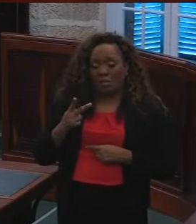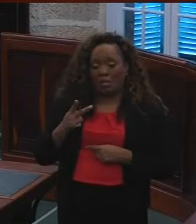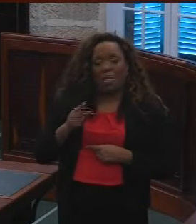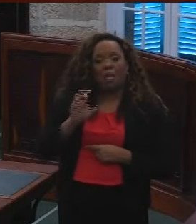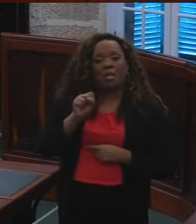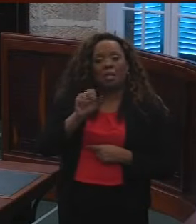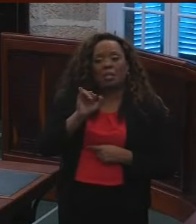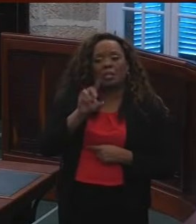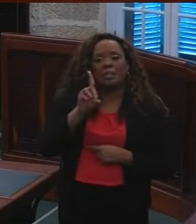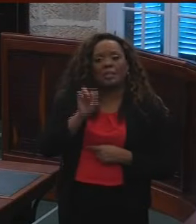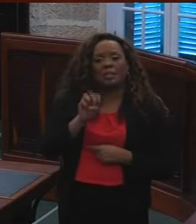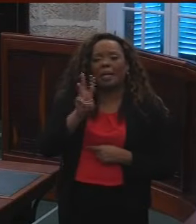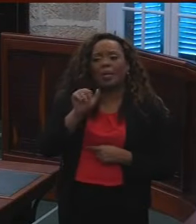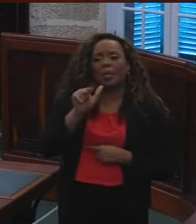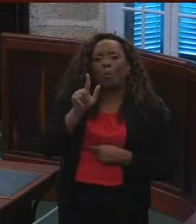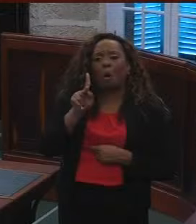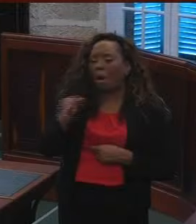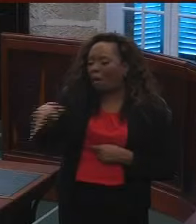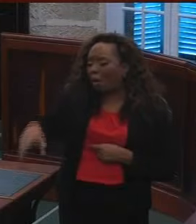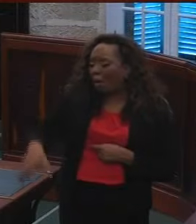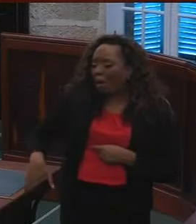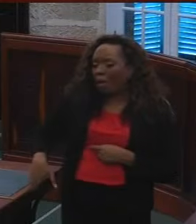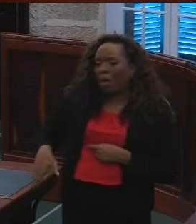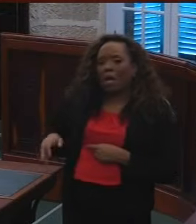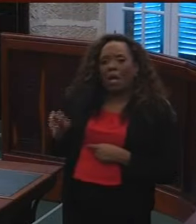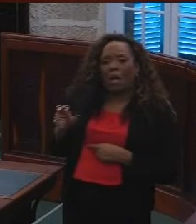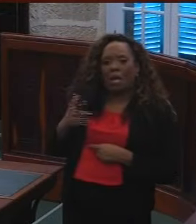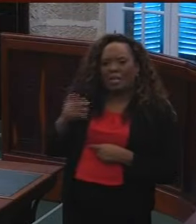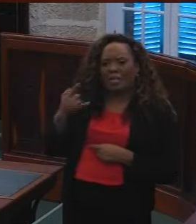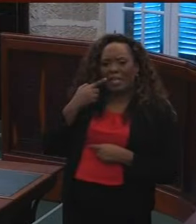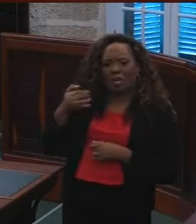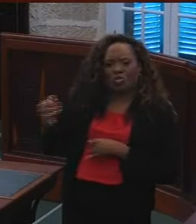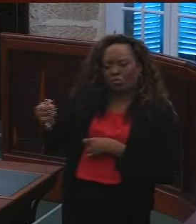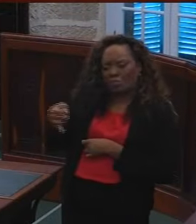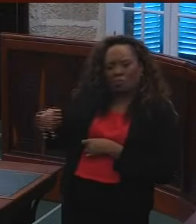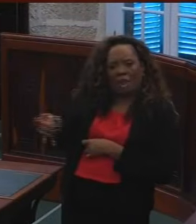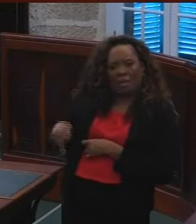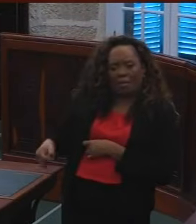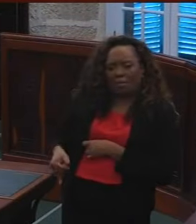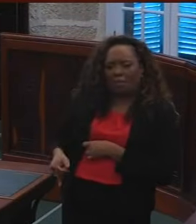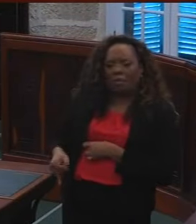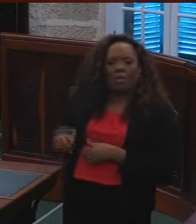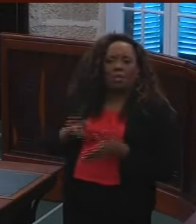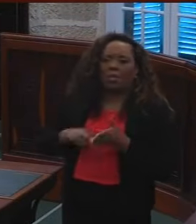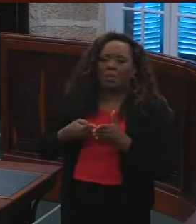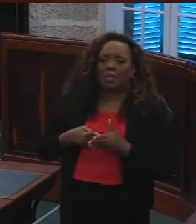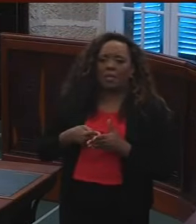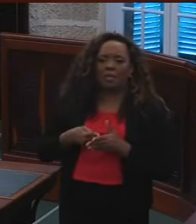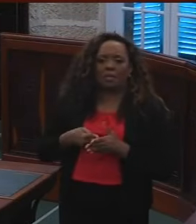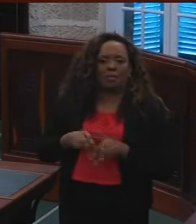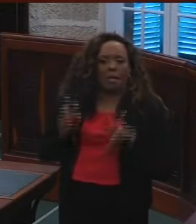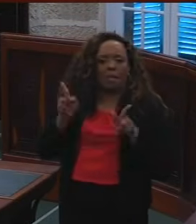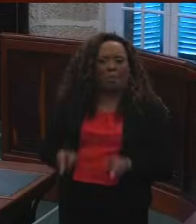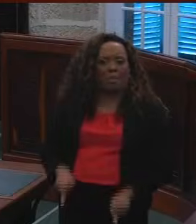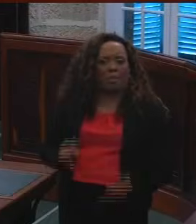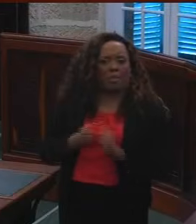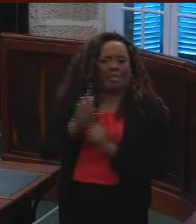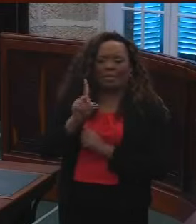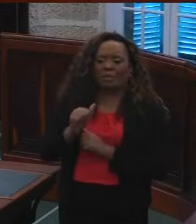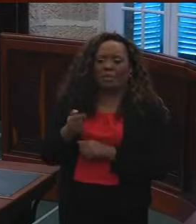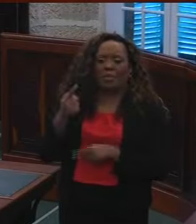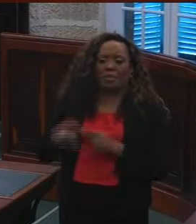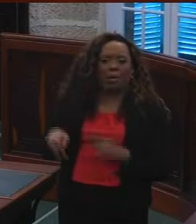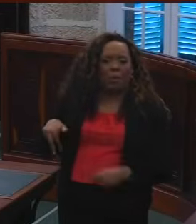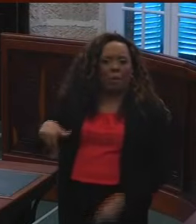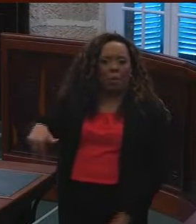path. When I see a lip that is 1 inch, 2 inches at the end, you tell me that you've created a bridge for older people or for persons with